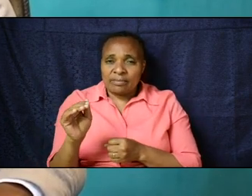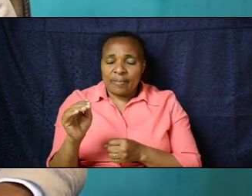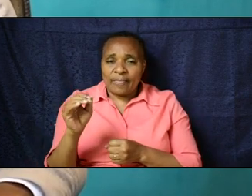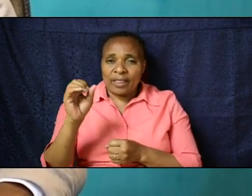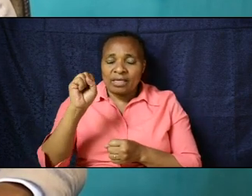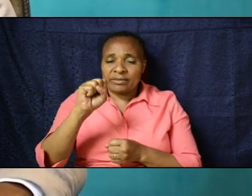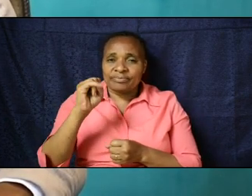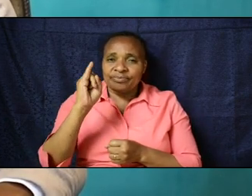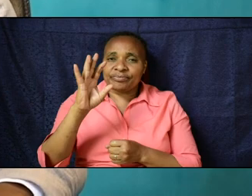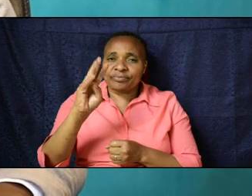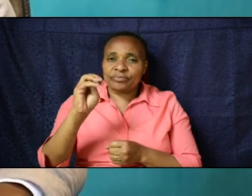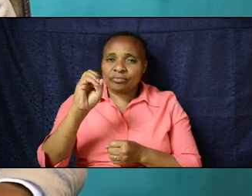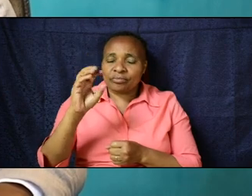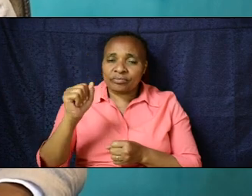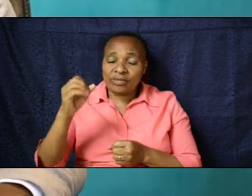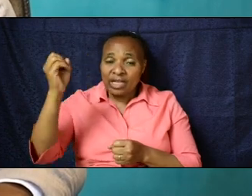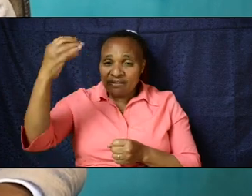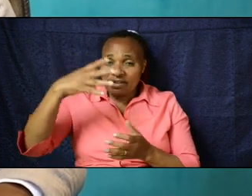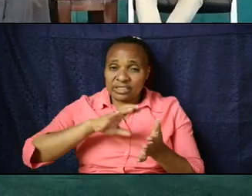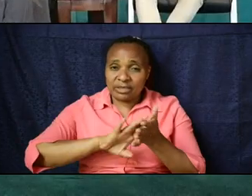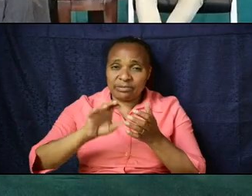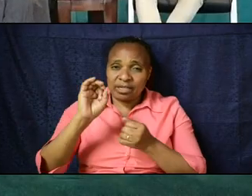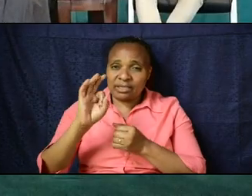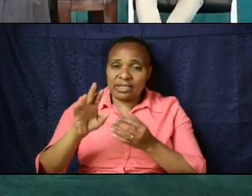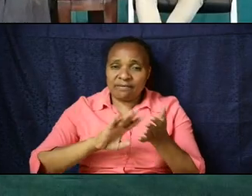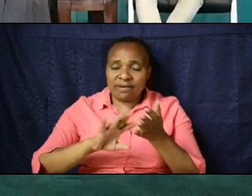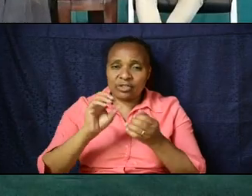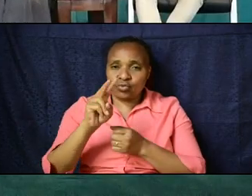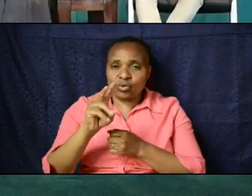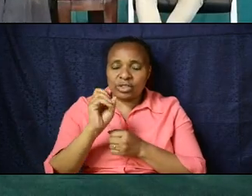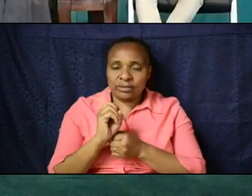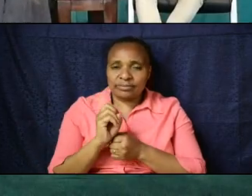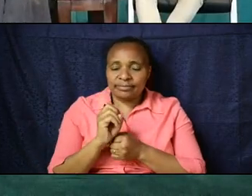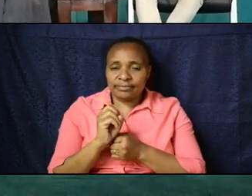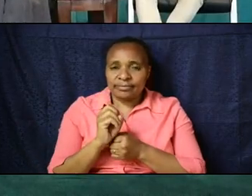Salmon to read for us Revelation chapter 3, verse 20.